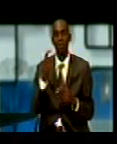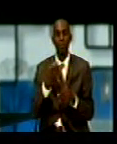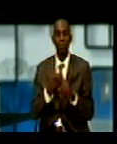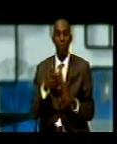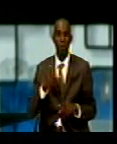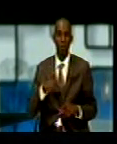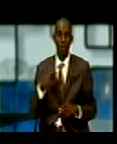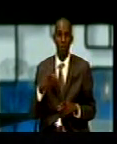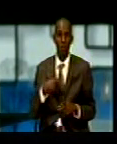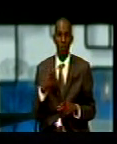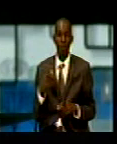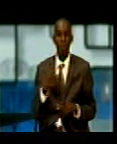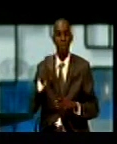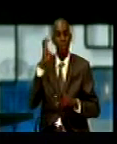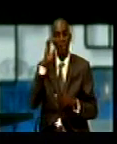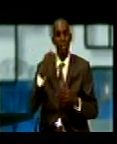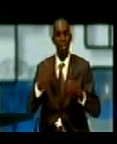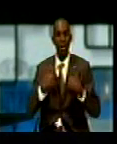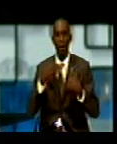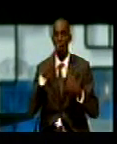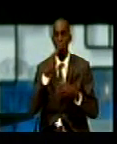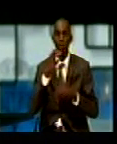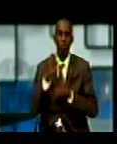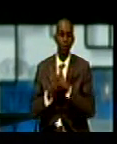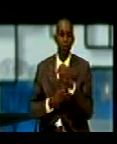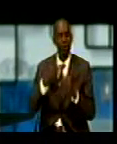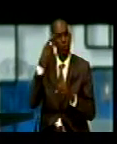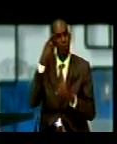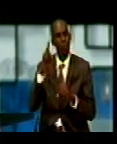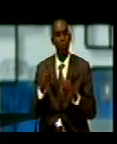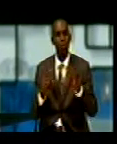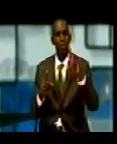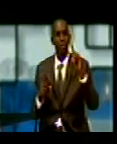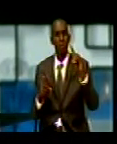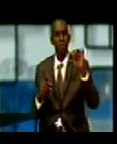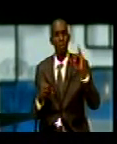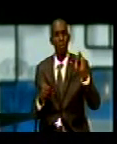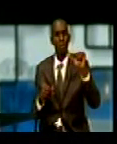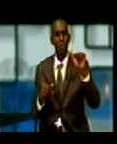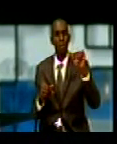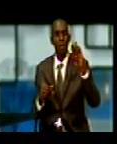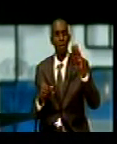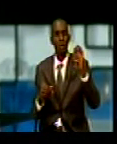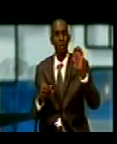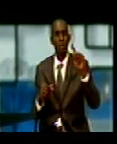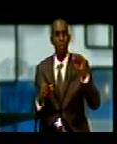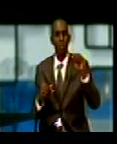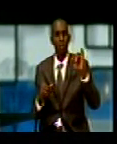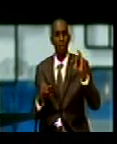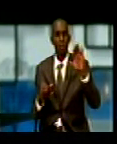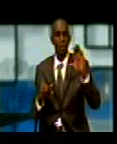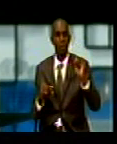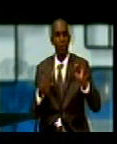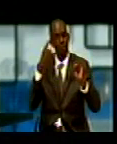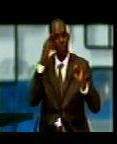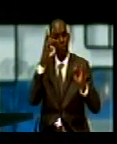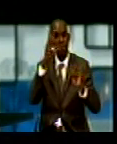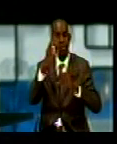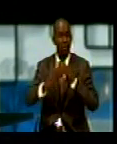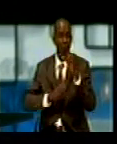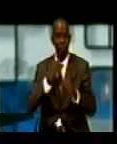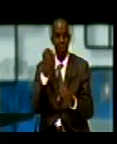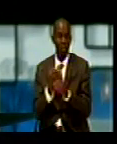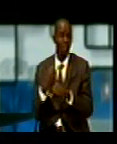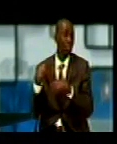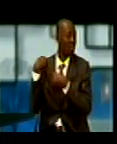been suffering from diabetes for over 7 years now. And yesterday, as the man of God prayed